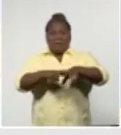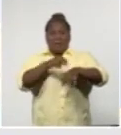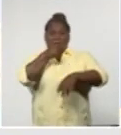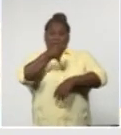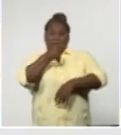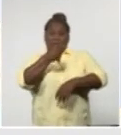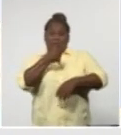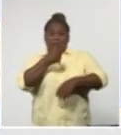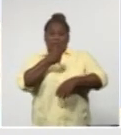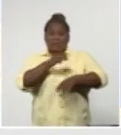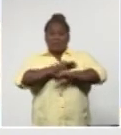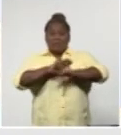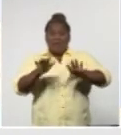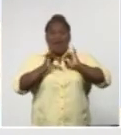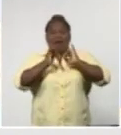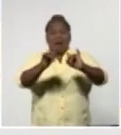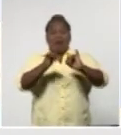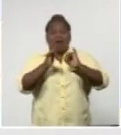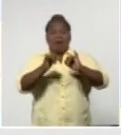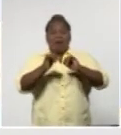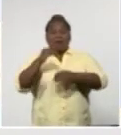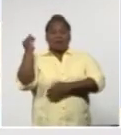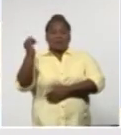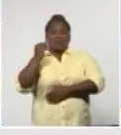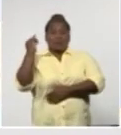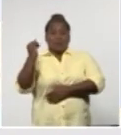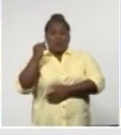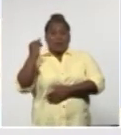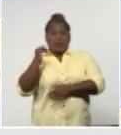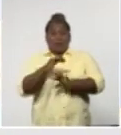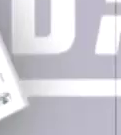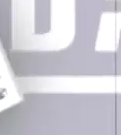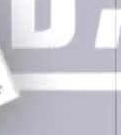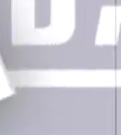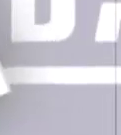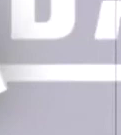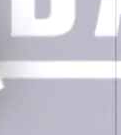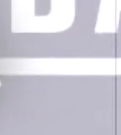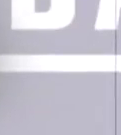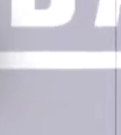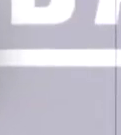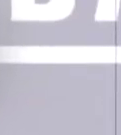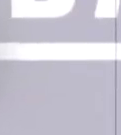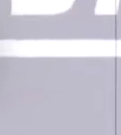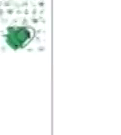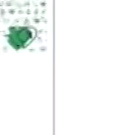the restrictions that are established are not followed.